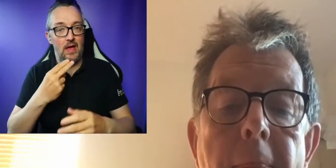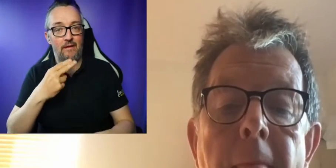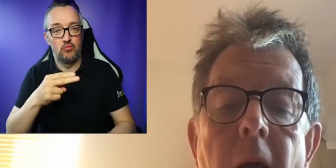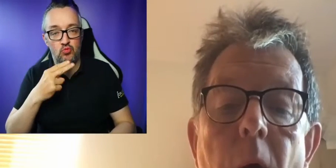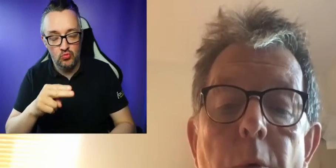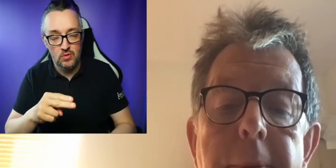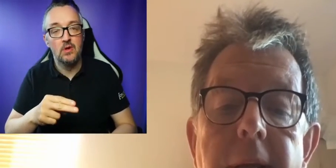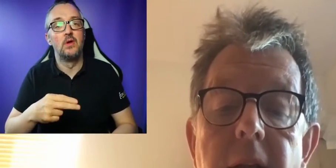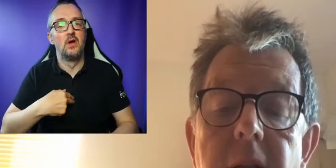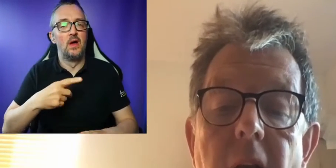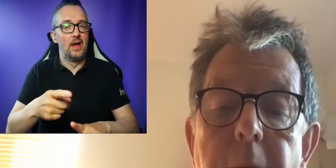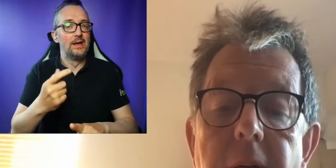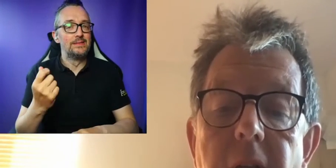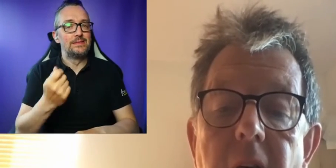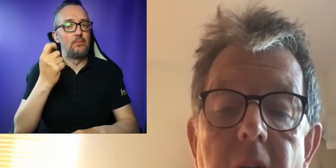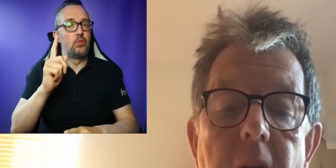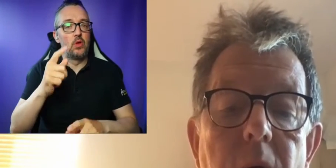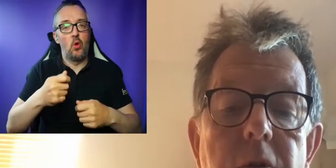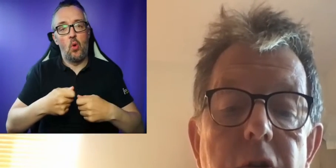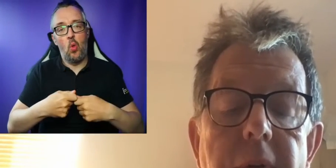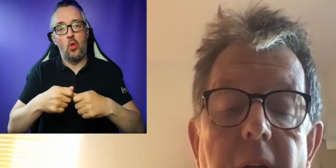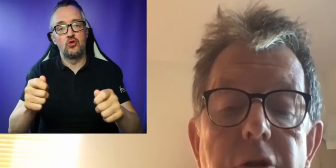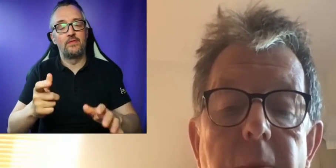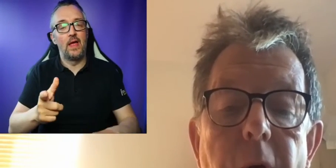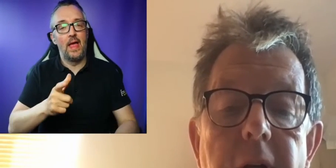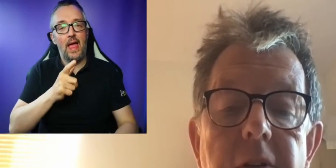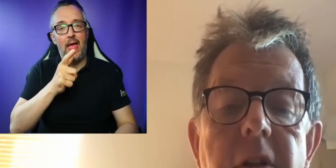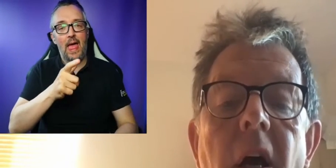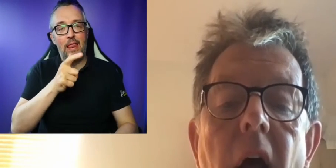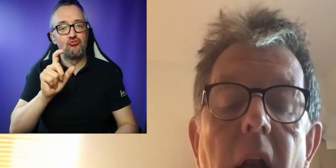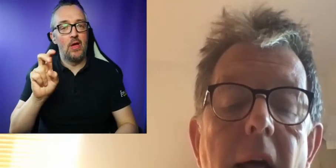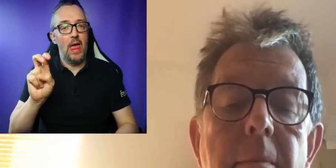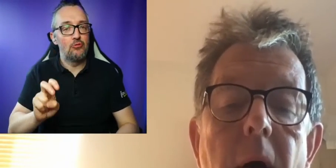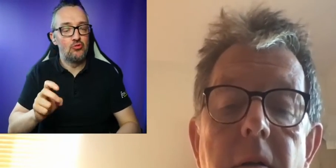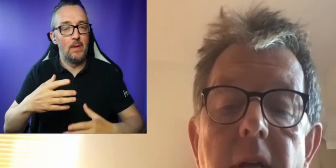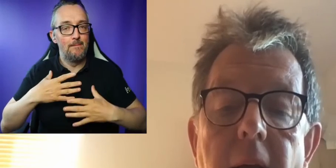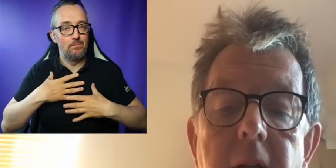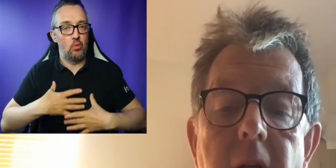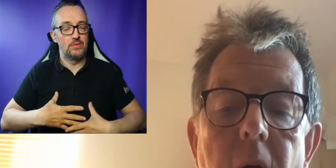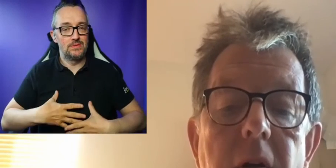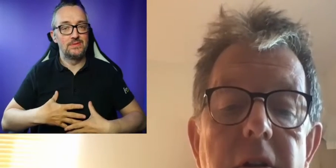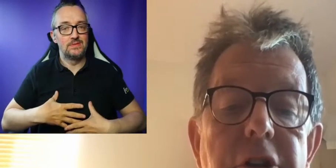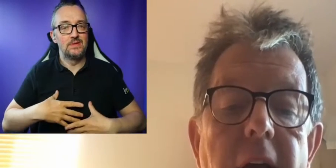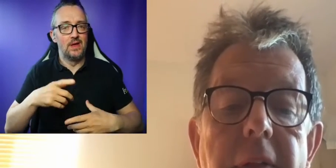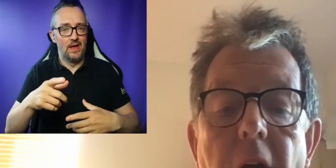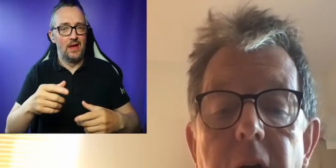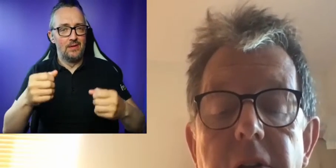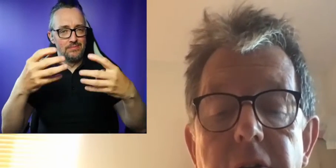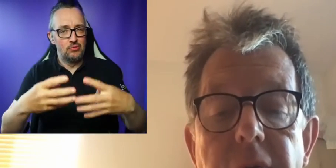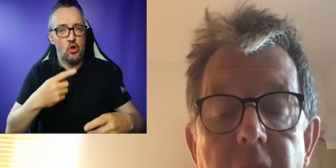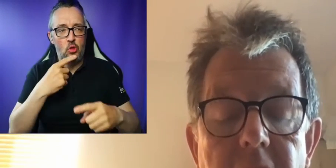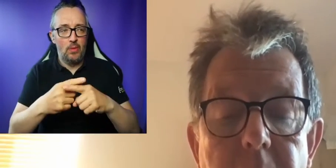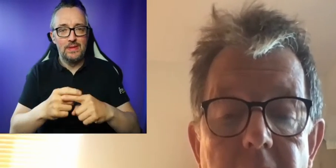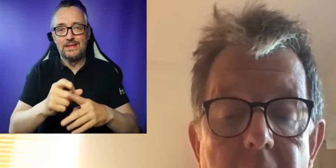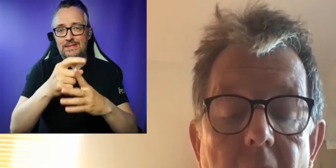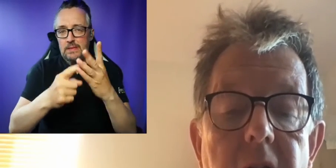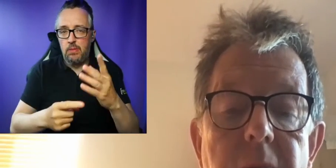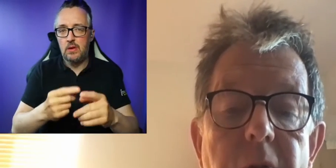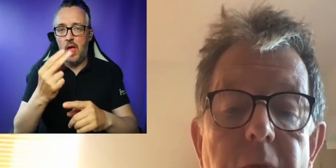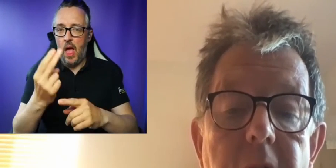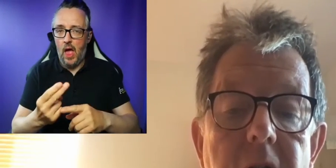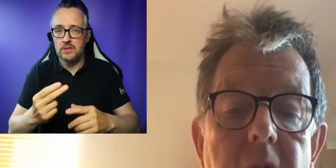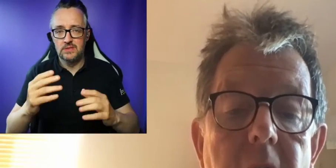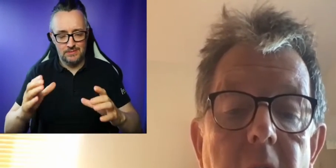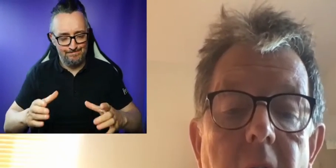3:30 p.m. We'll be celebrating the launch of Electric Bodies, a landmark text to honour and share the heritage of the disability